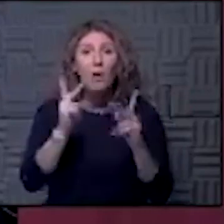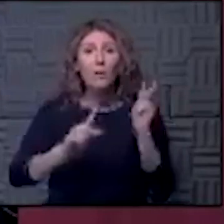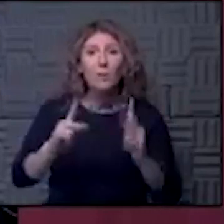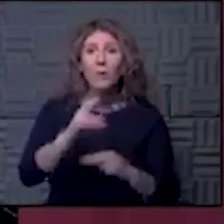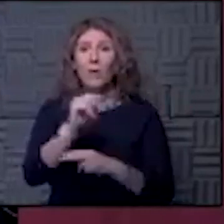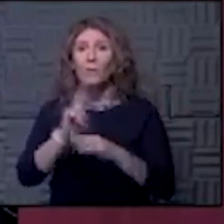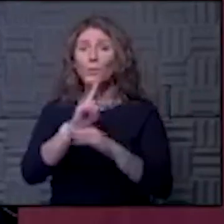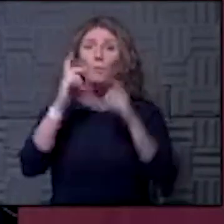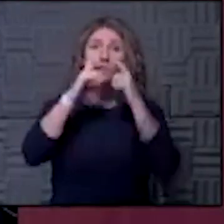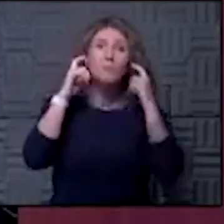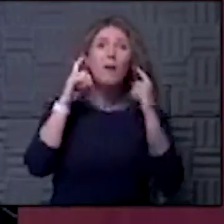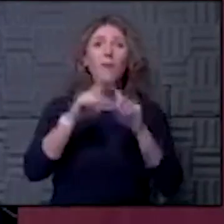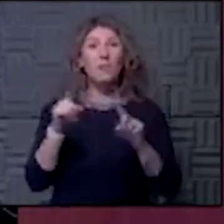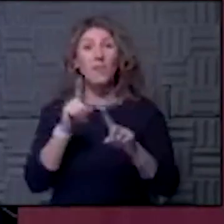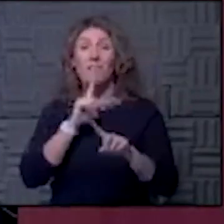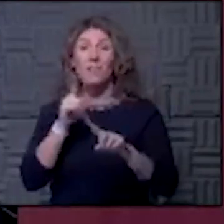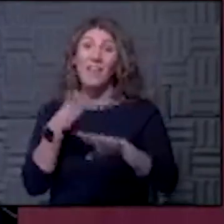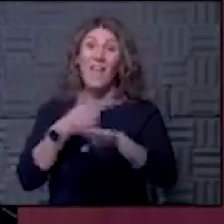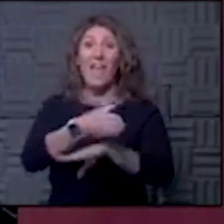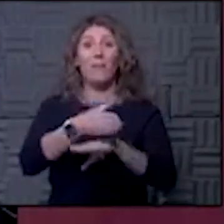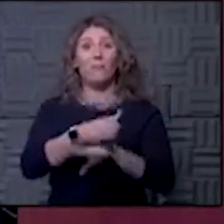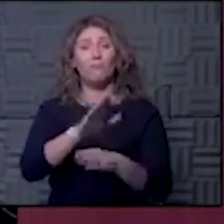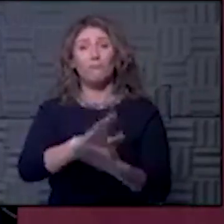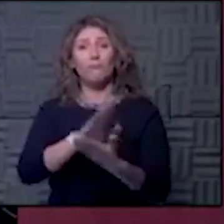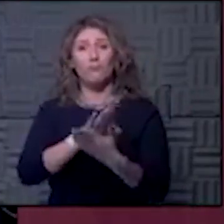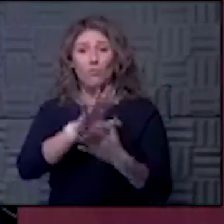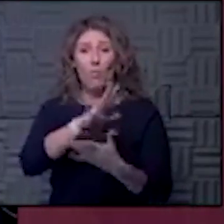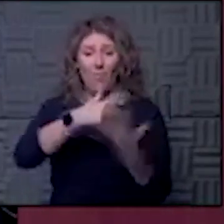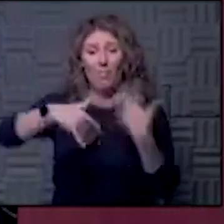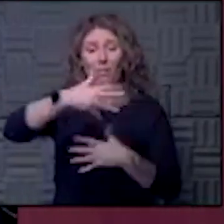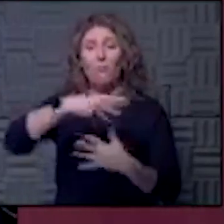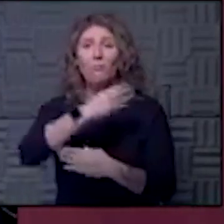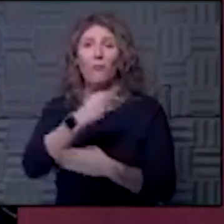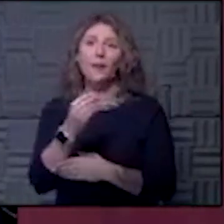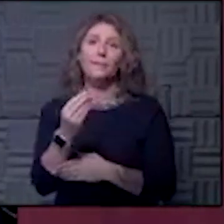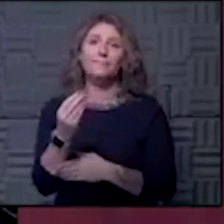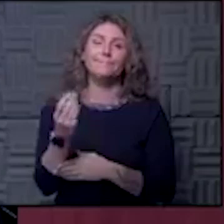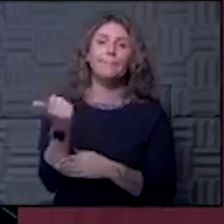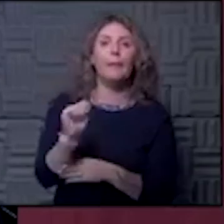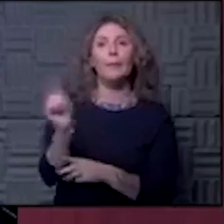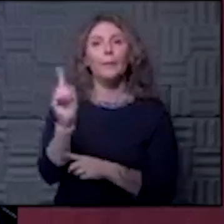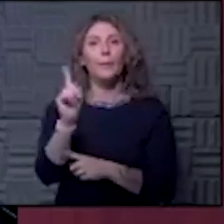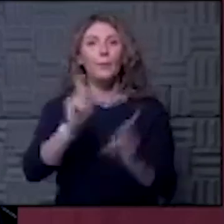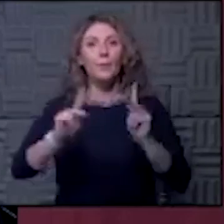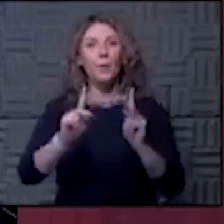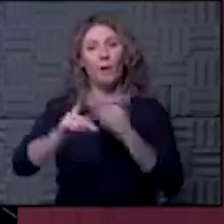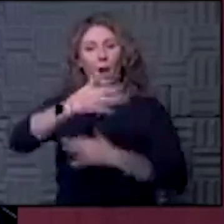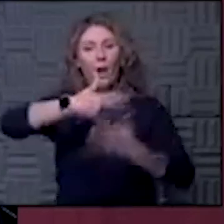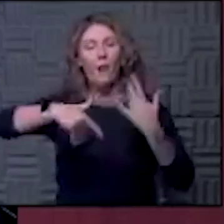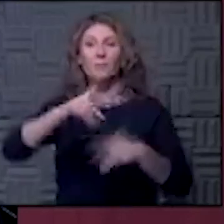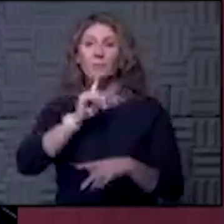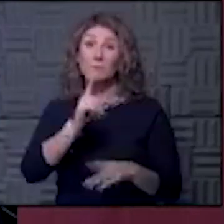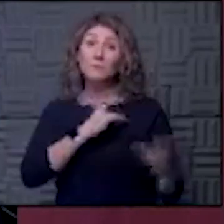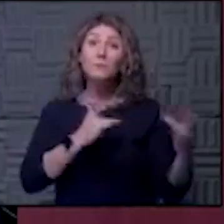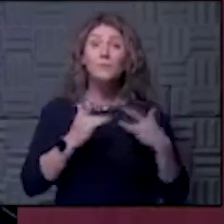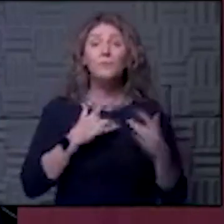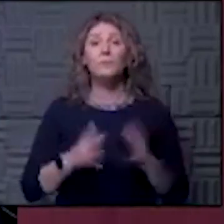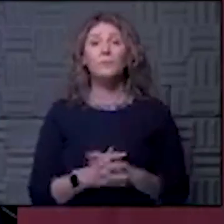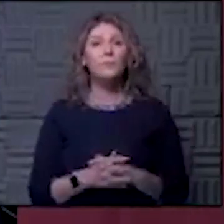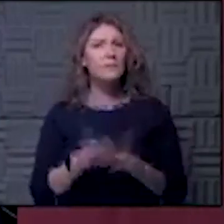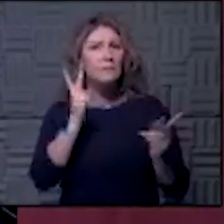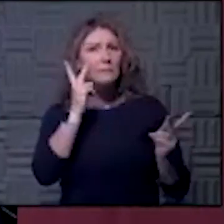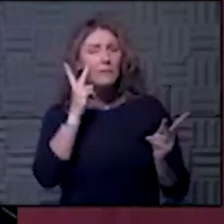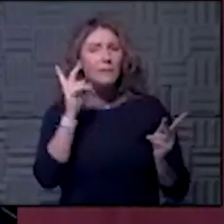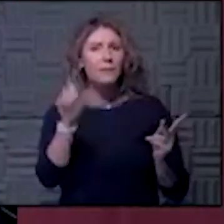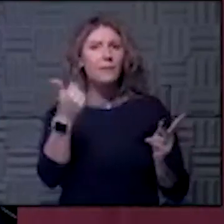the after-school gatherings, or any gatherings where people are together, is, I think, is really a concern. So, well, let's see if